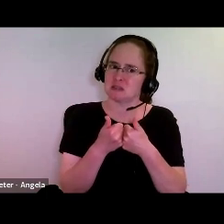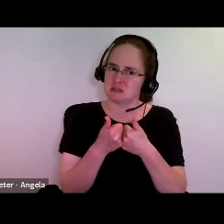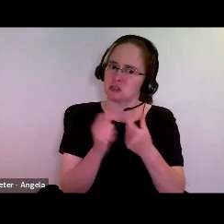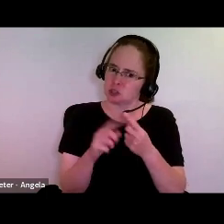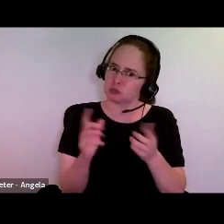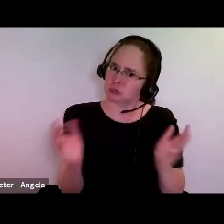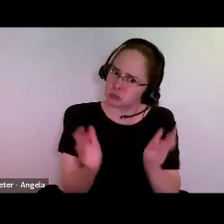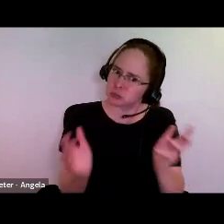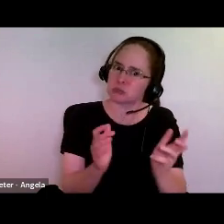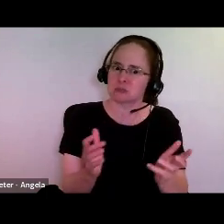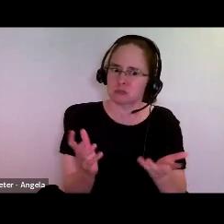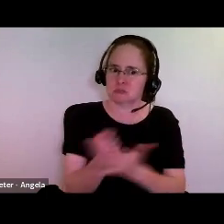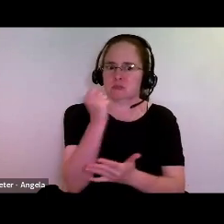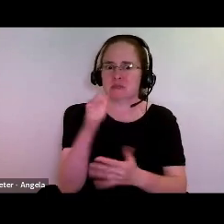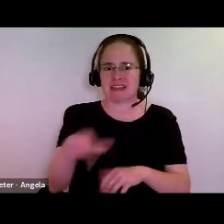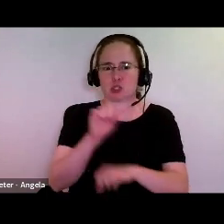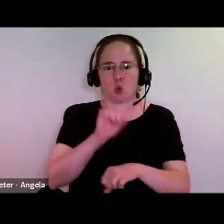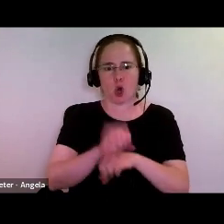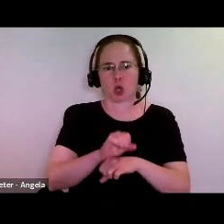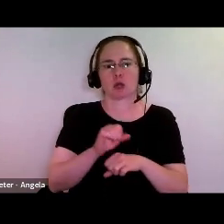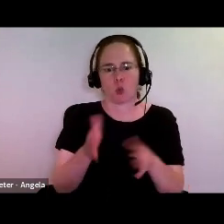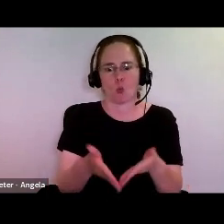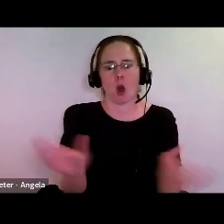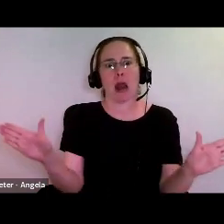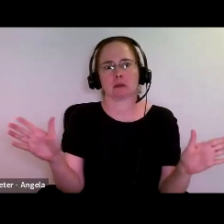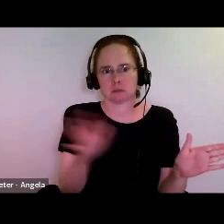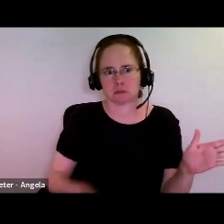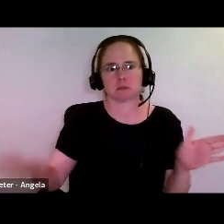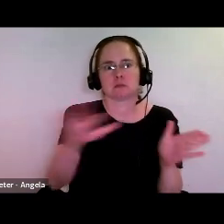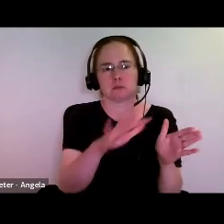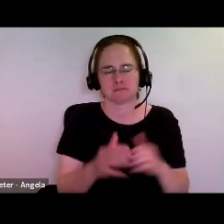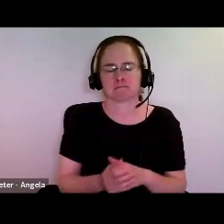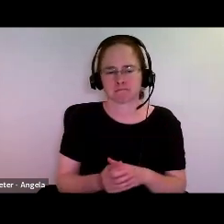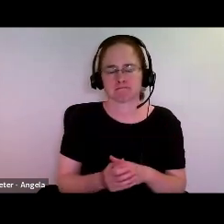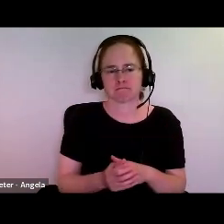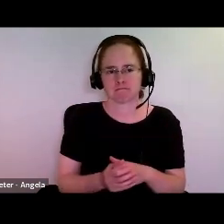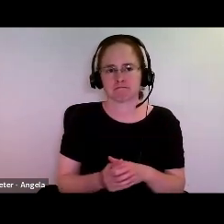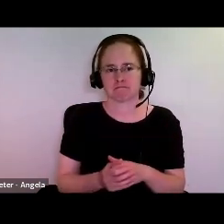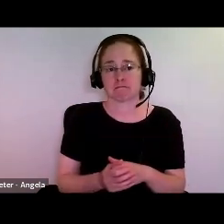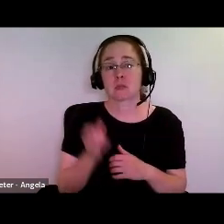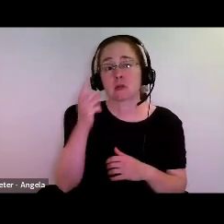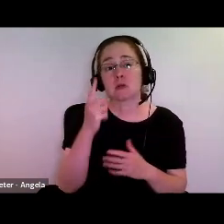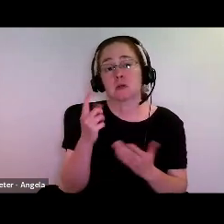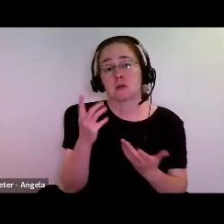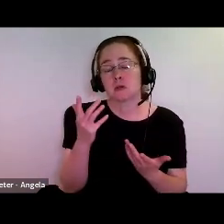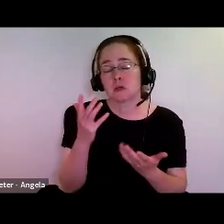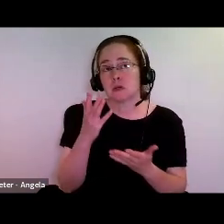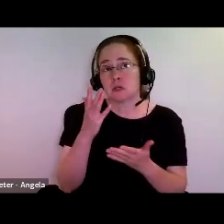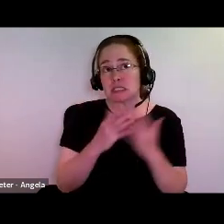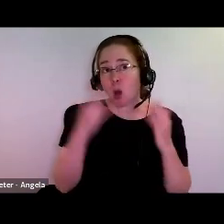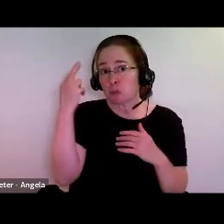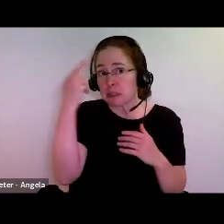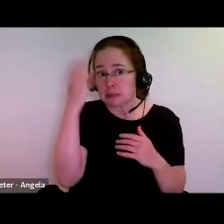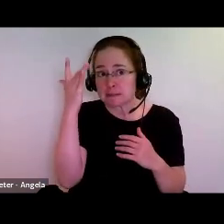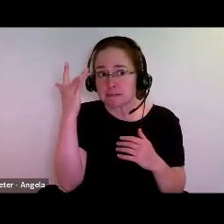work used in a widespread way, having it scaled up. Some of this has to do with